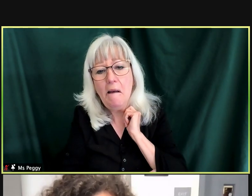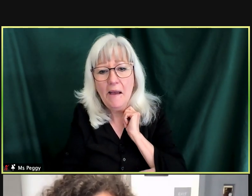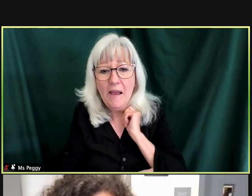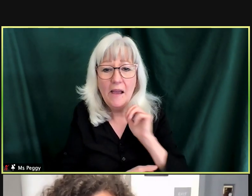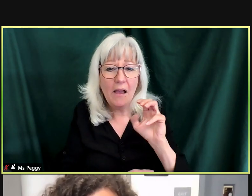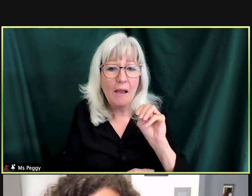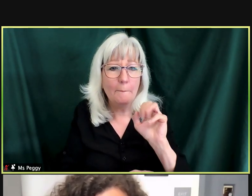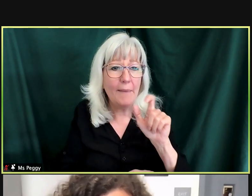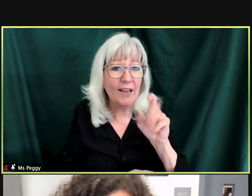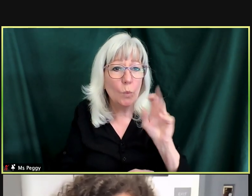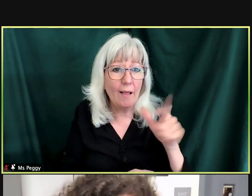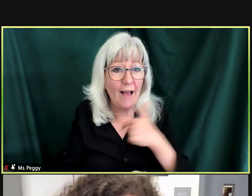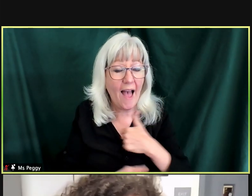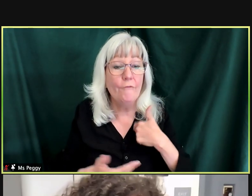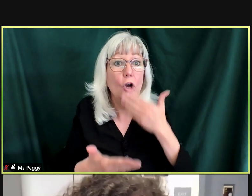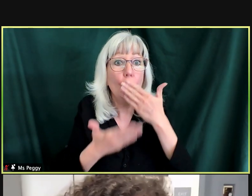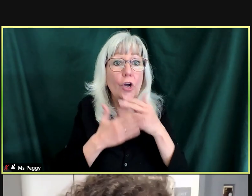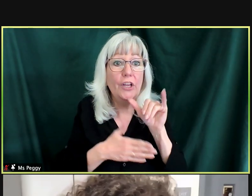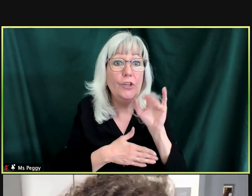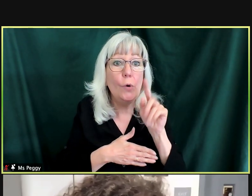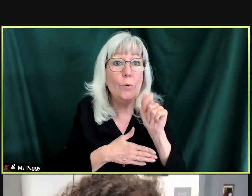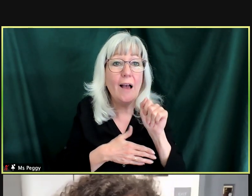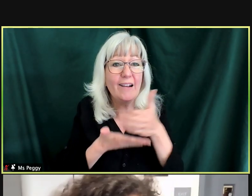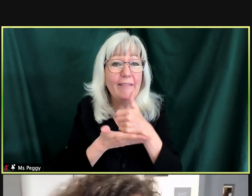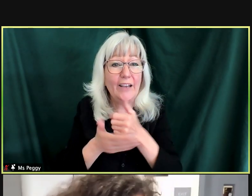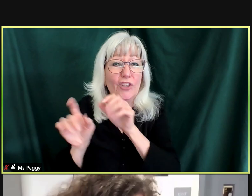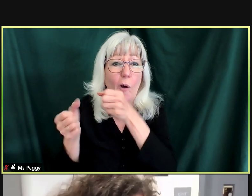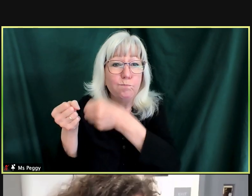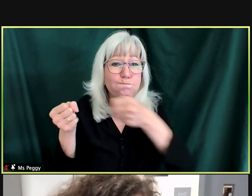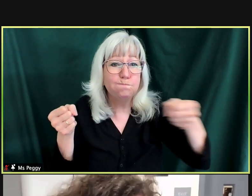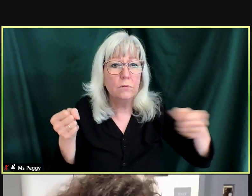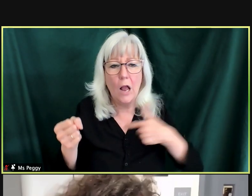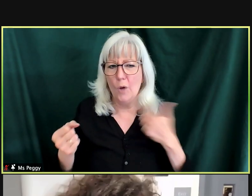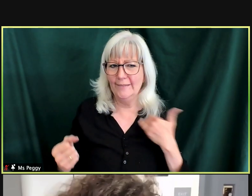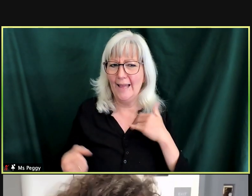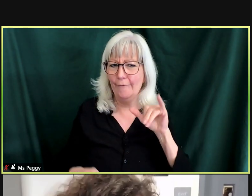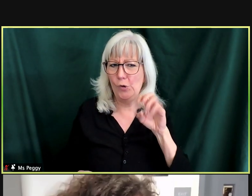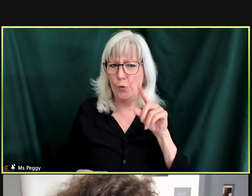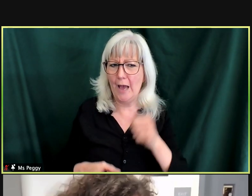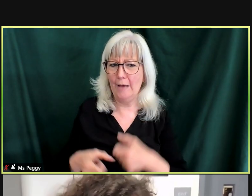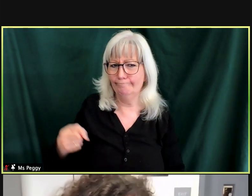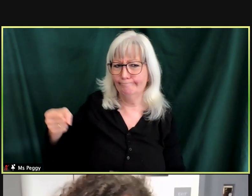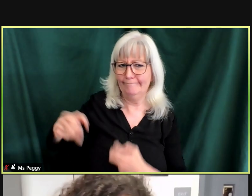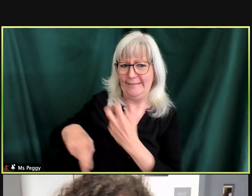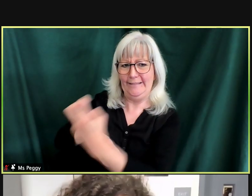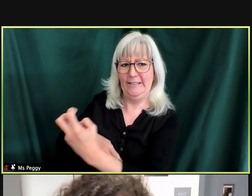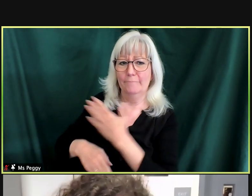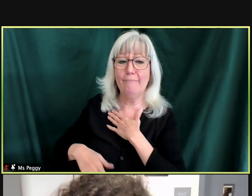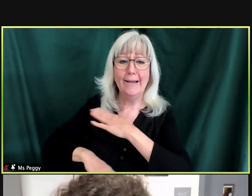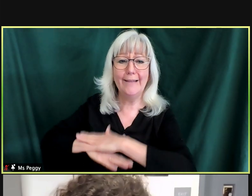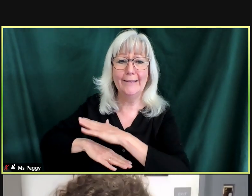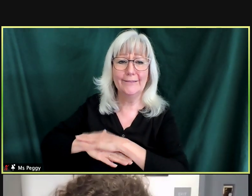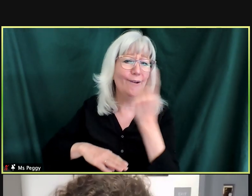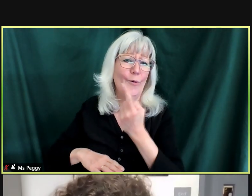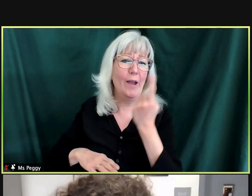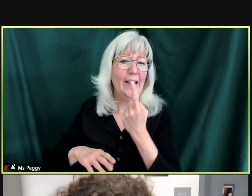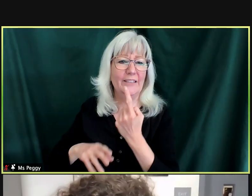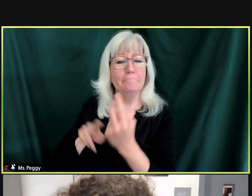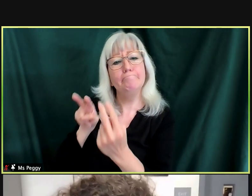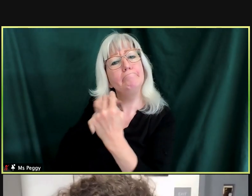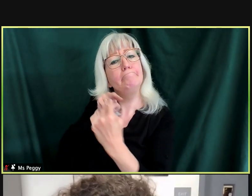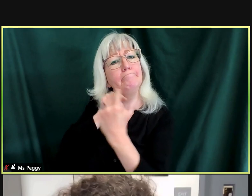Maxwell, I have a good Yoda collection too. I always have a Yoda on my desk. They keep me company.